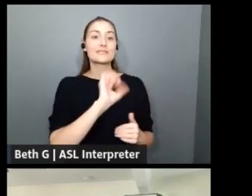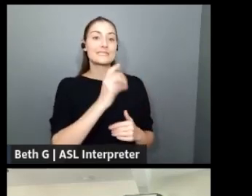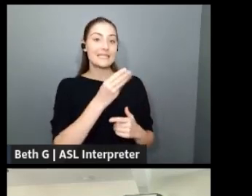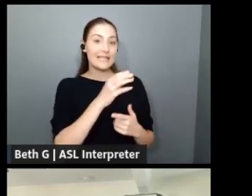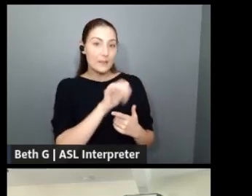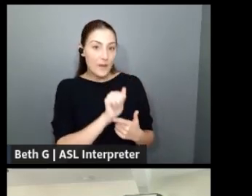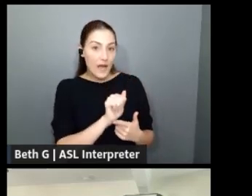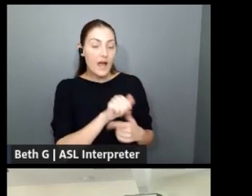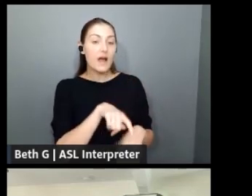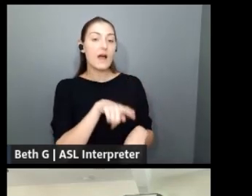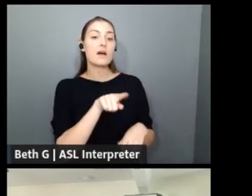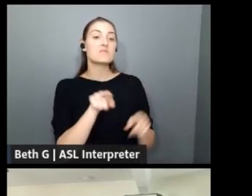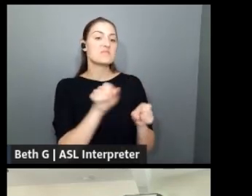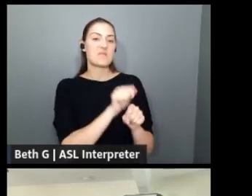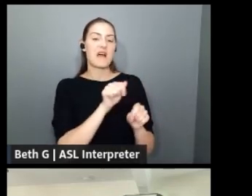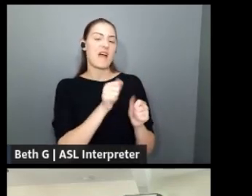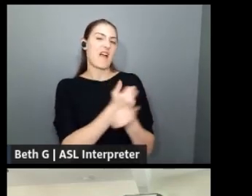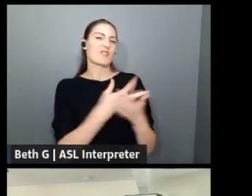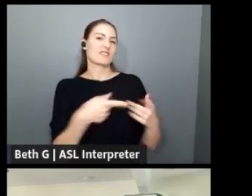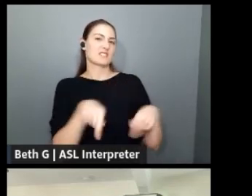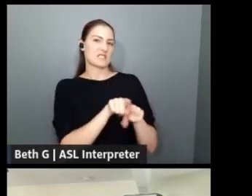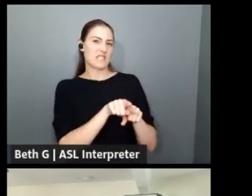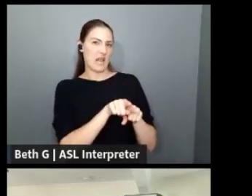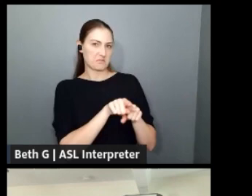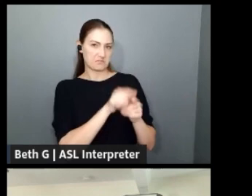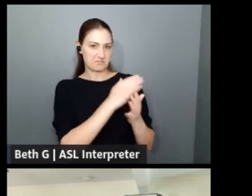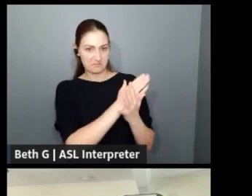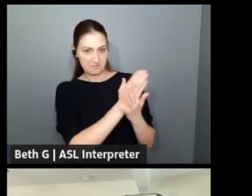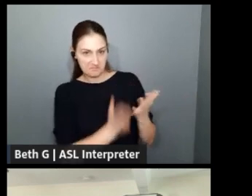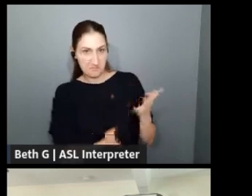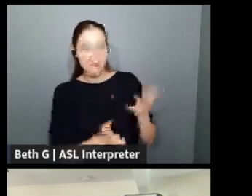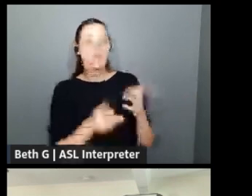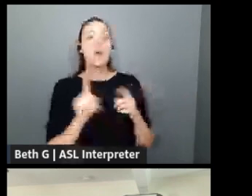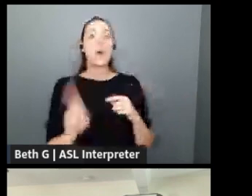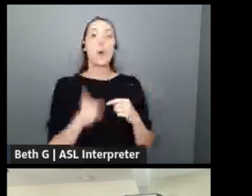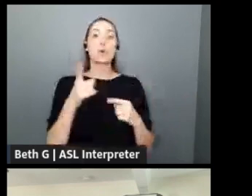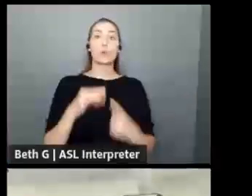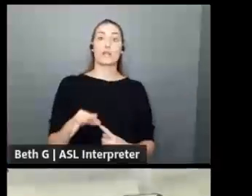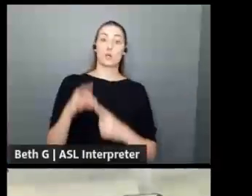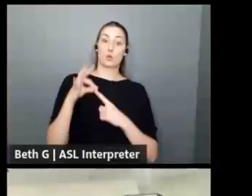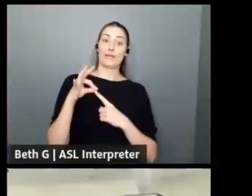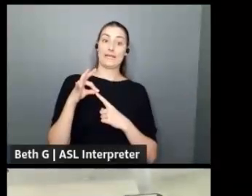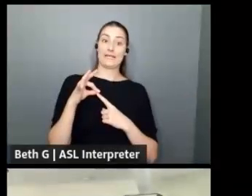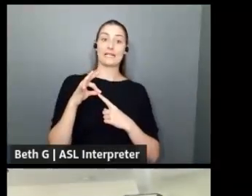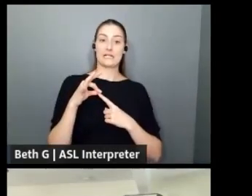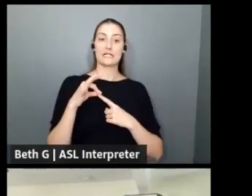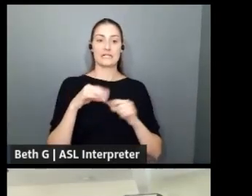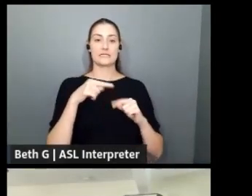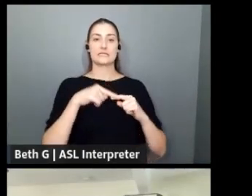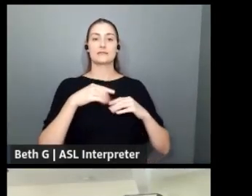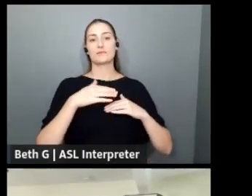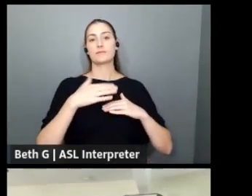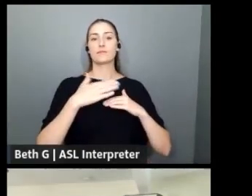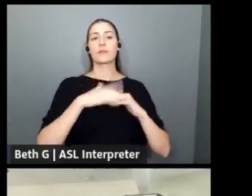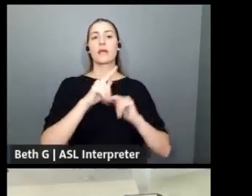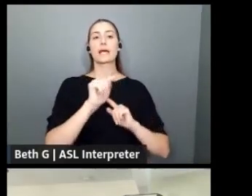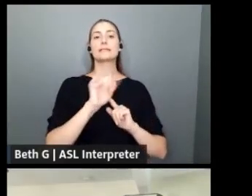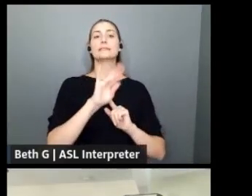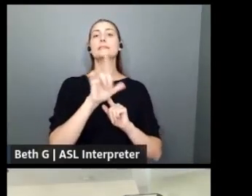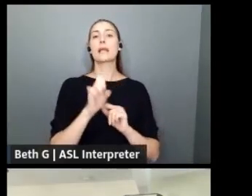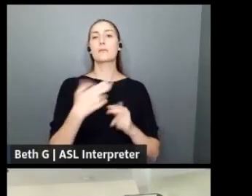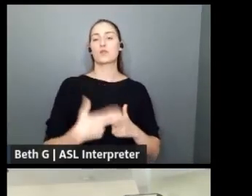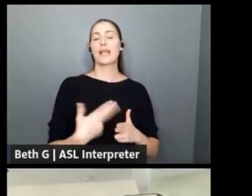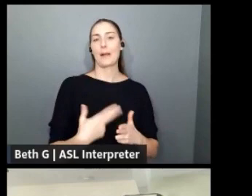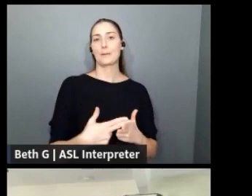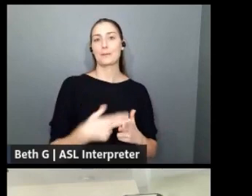are the same throughout. The only thing that's unique across them is the table name, right? So if we look at the